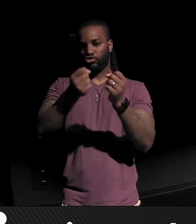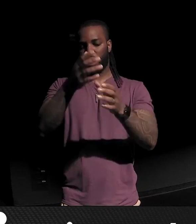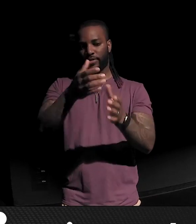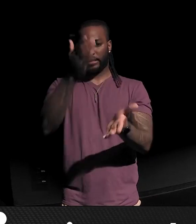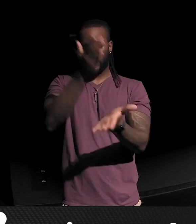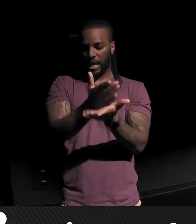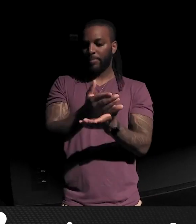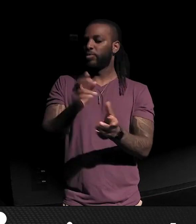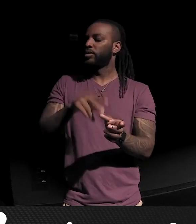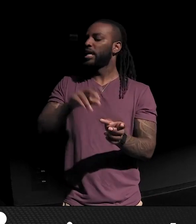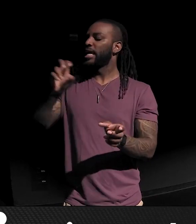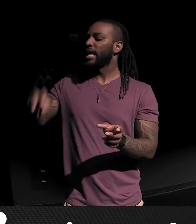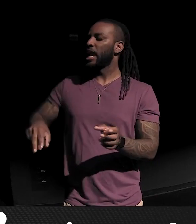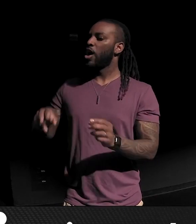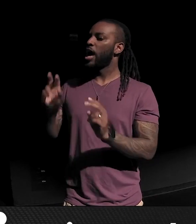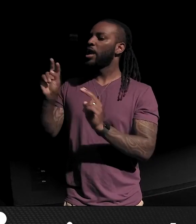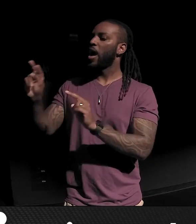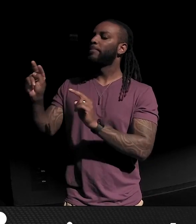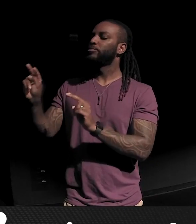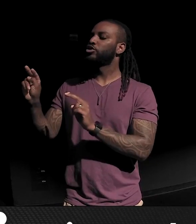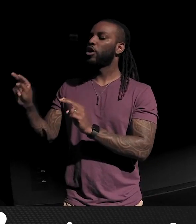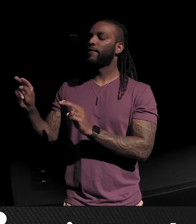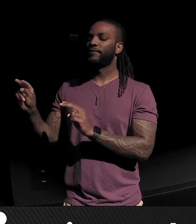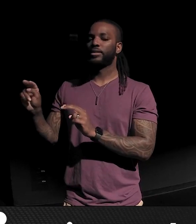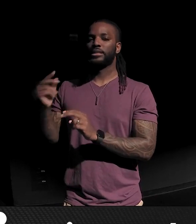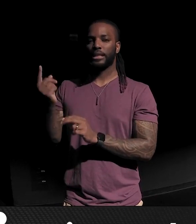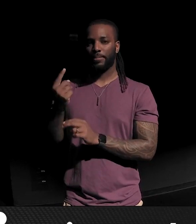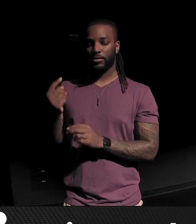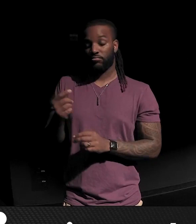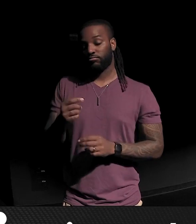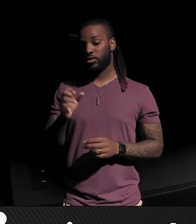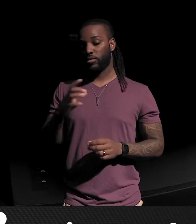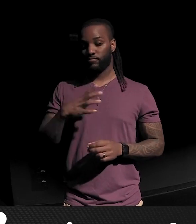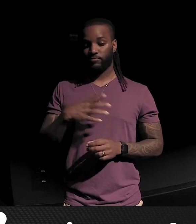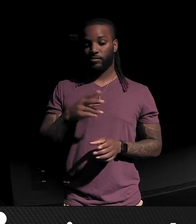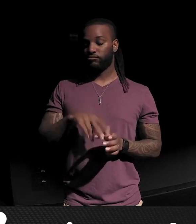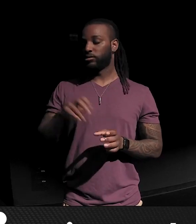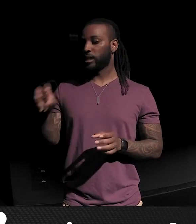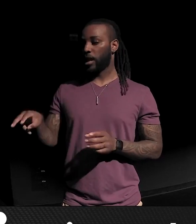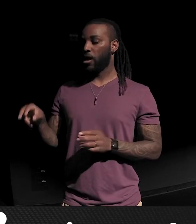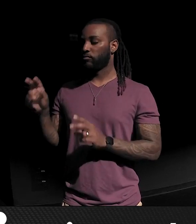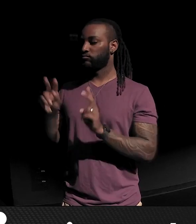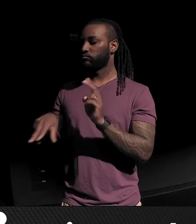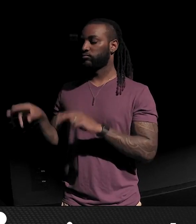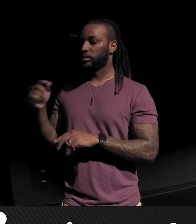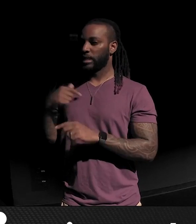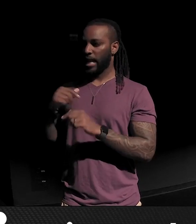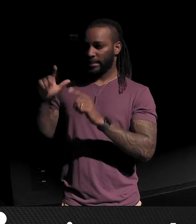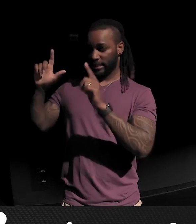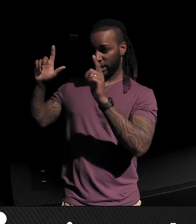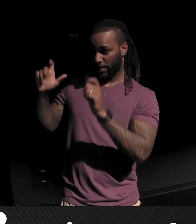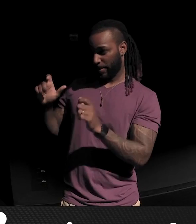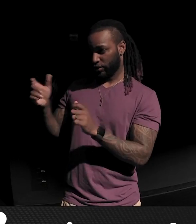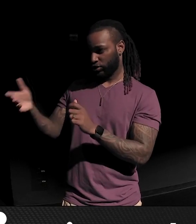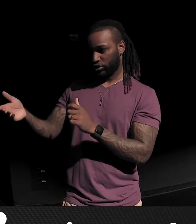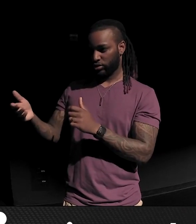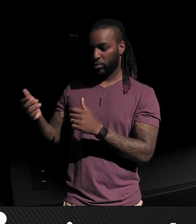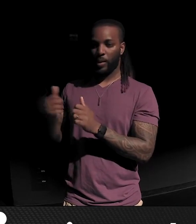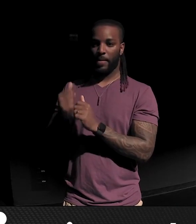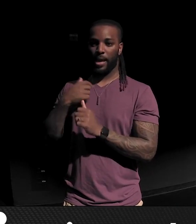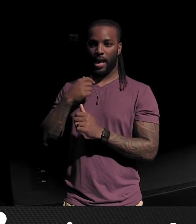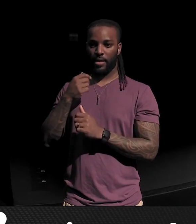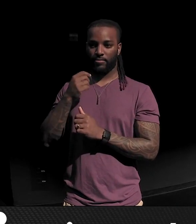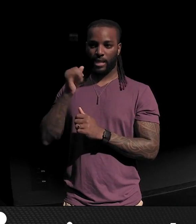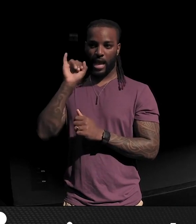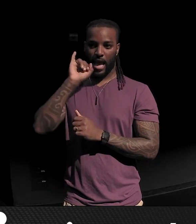and observe something. So we all got out on the side of the road, and I took a picture of what it was that we were observing with my iPhone, just